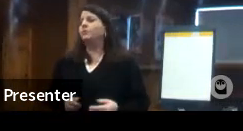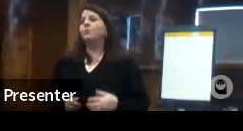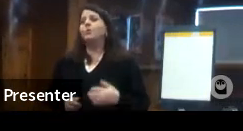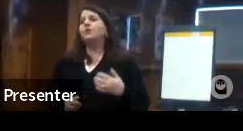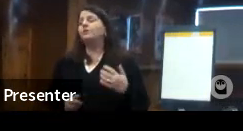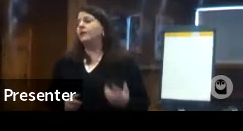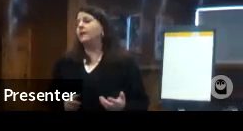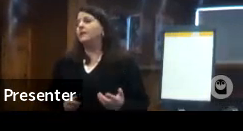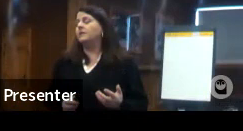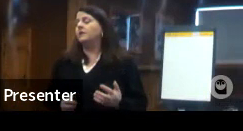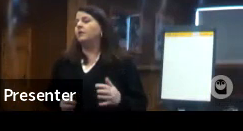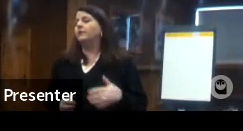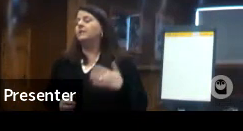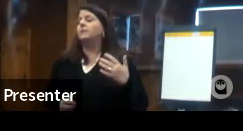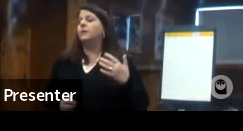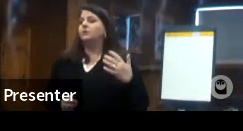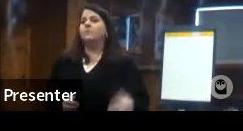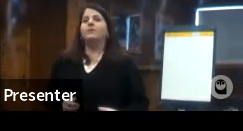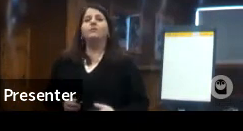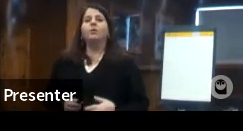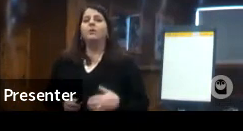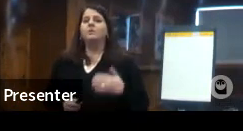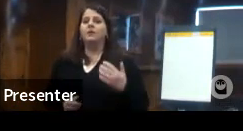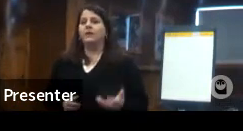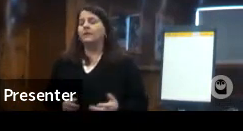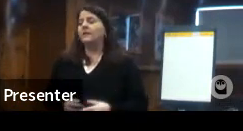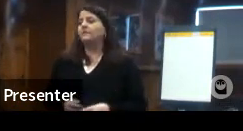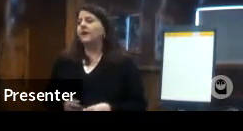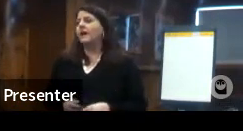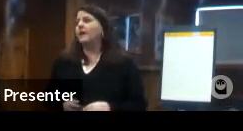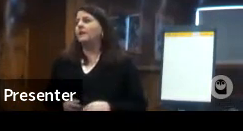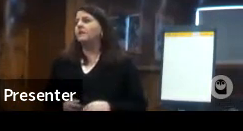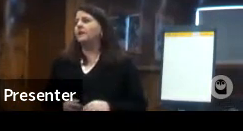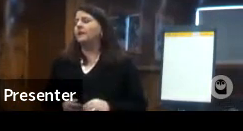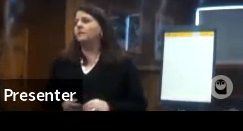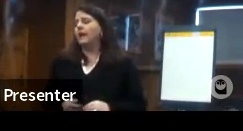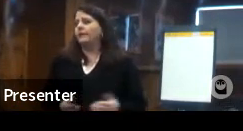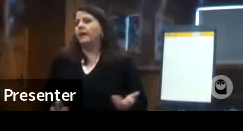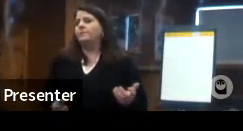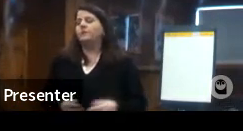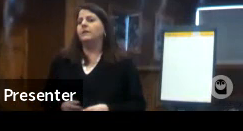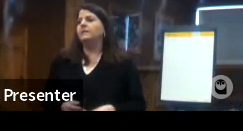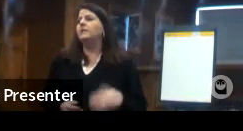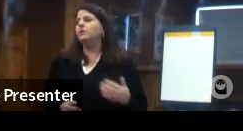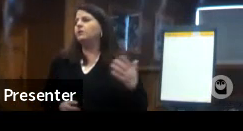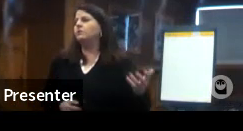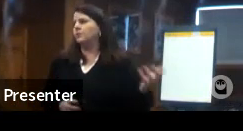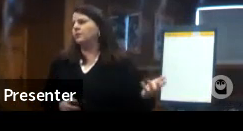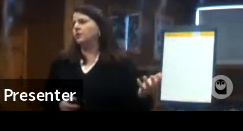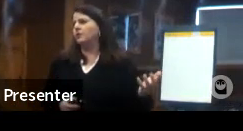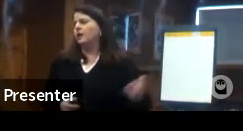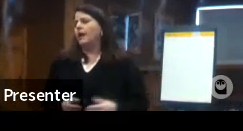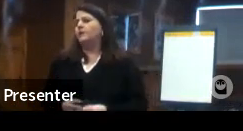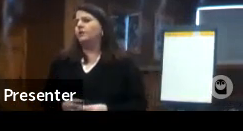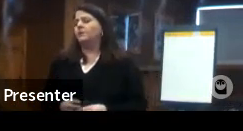Have you talked to him before? Do you feel like he's, you know, victim trauma informed? Do you think he could testify? And he said, yeah, absolutely. So then you can use